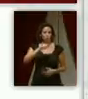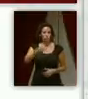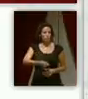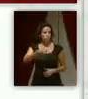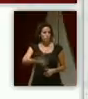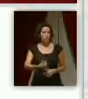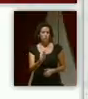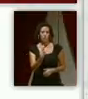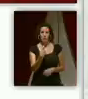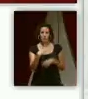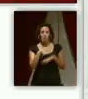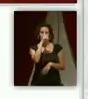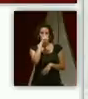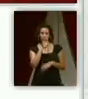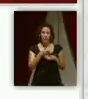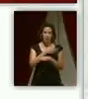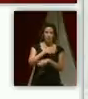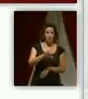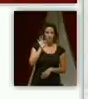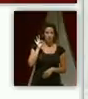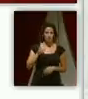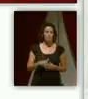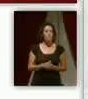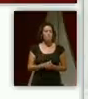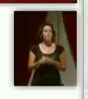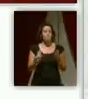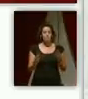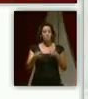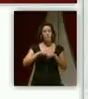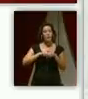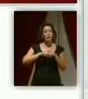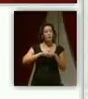accessibility features which are essential for that selected profile,